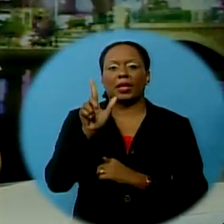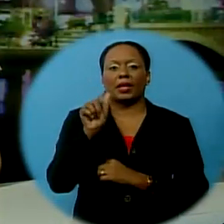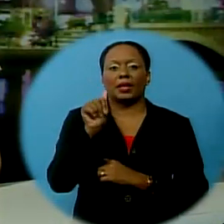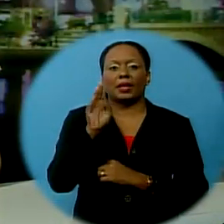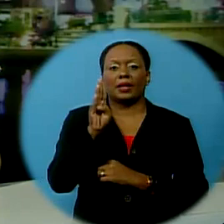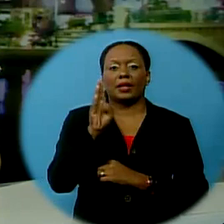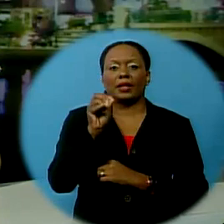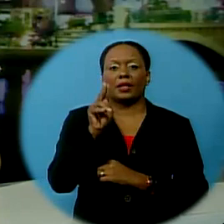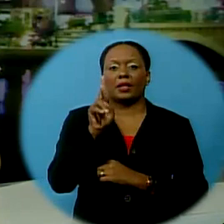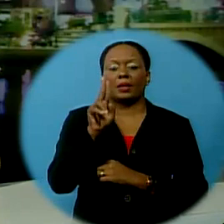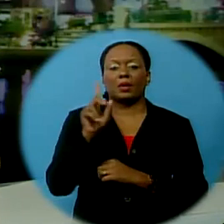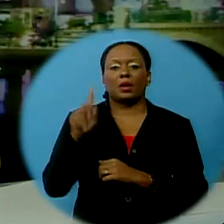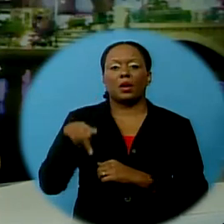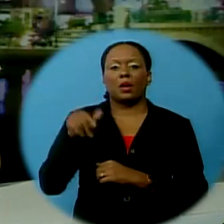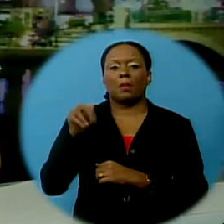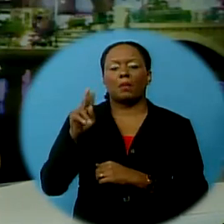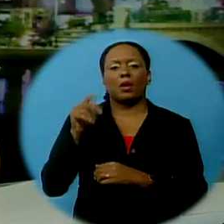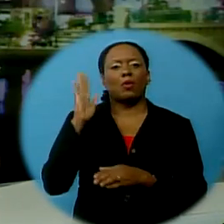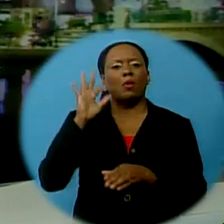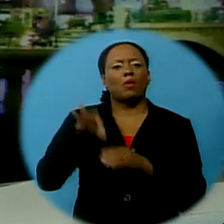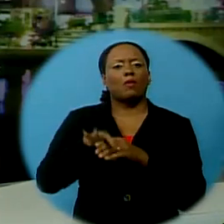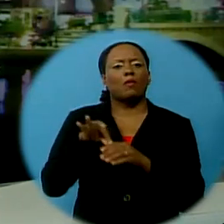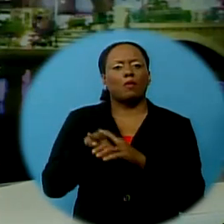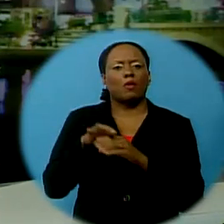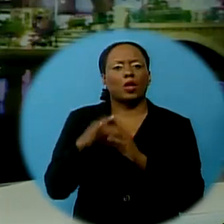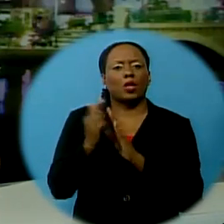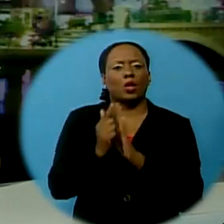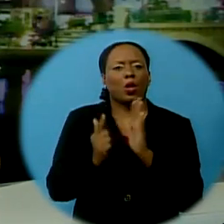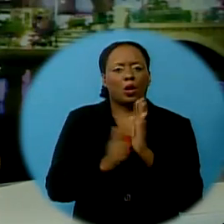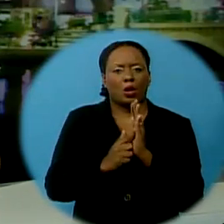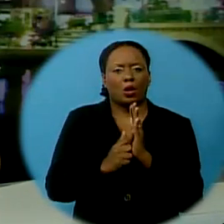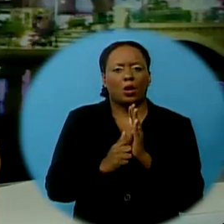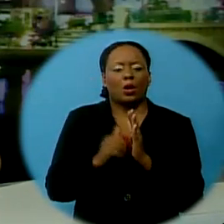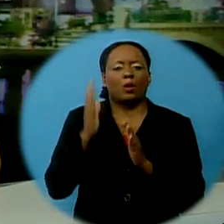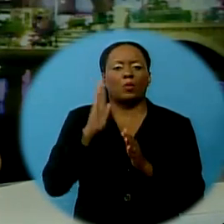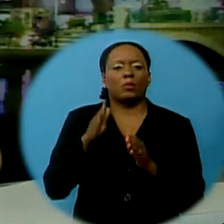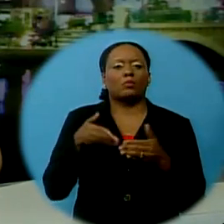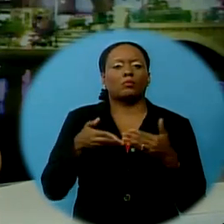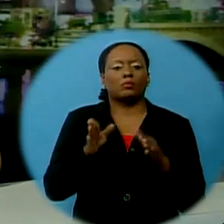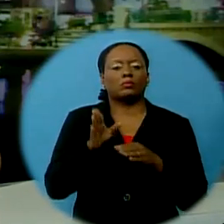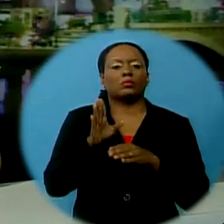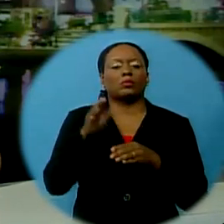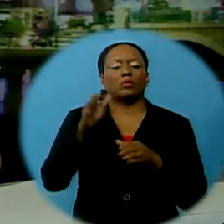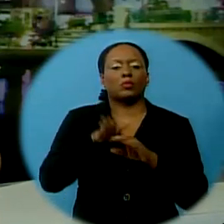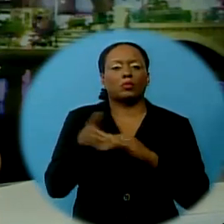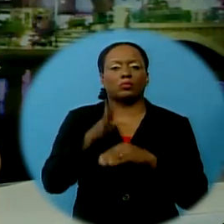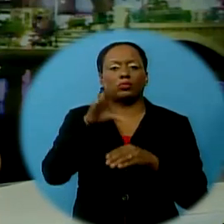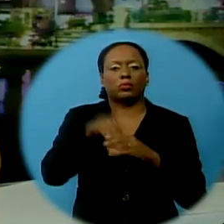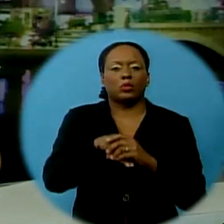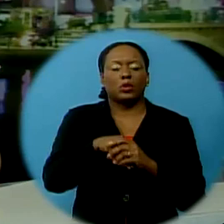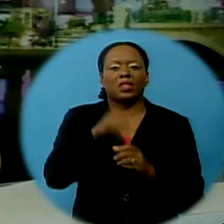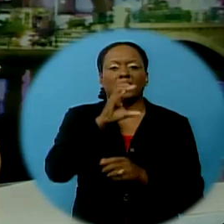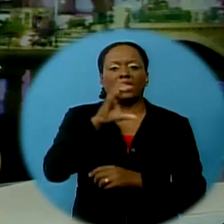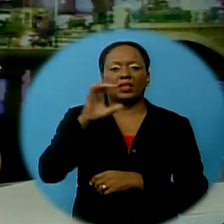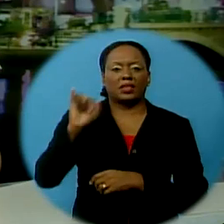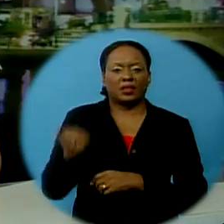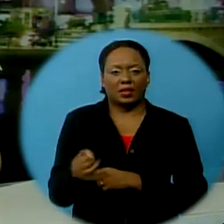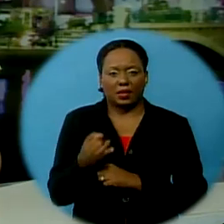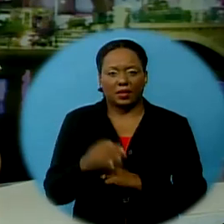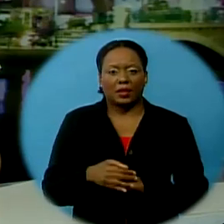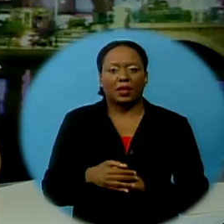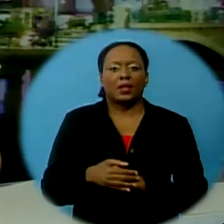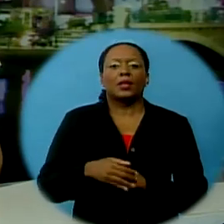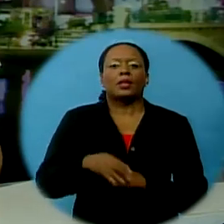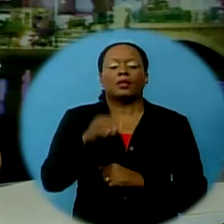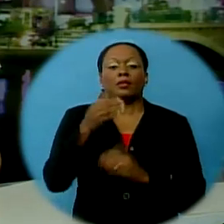against legislation that will allow Jamaica to join the Trinidad-based Caribbean Court of Justice. And that's according to the party spokesman on Justice